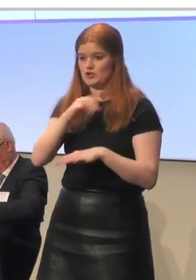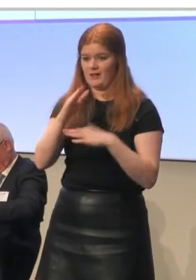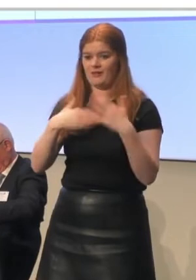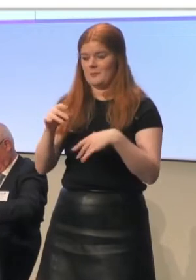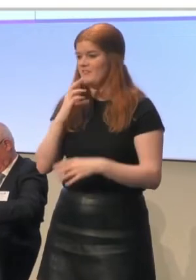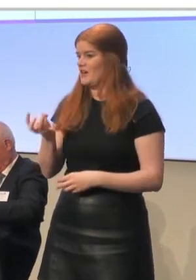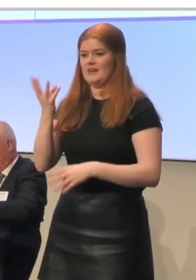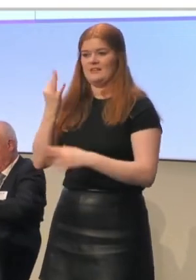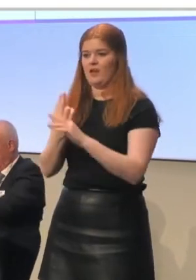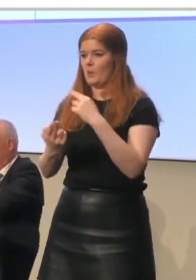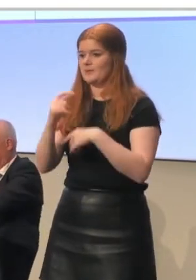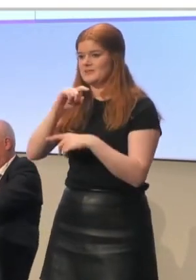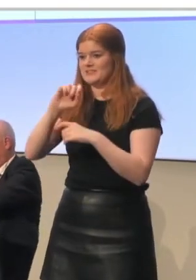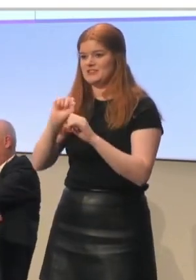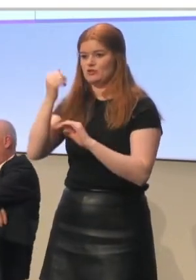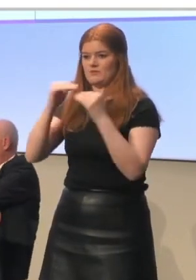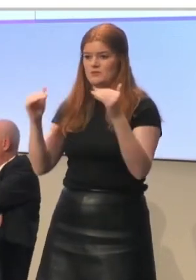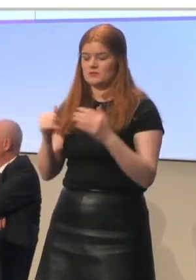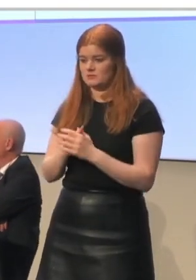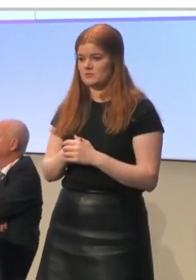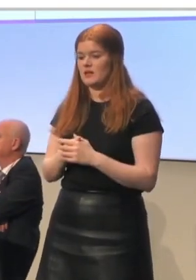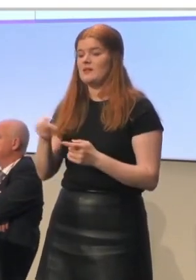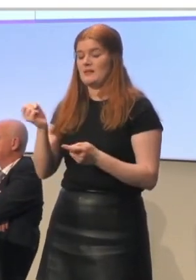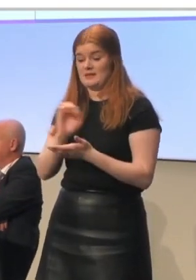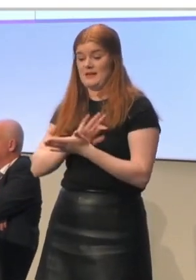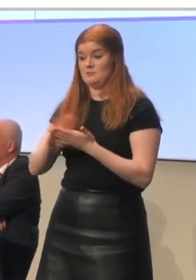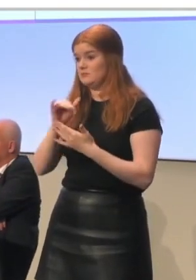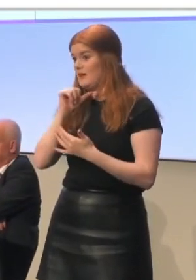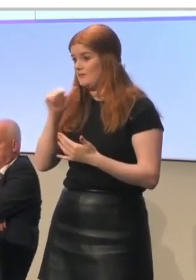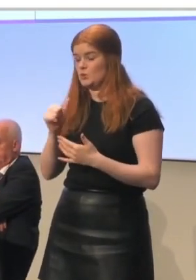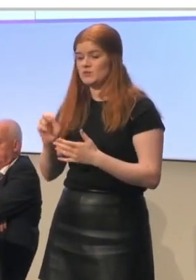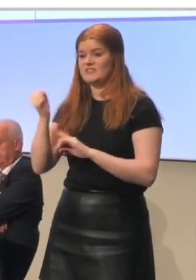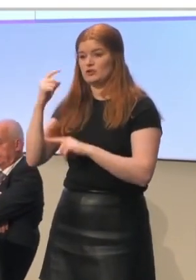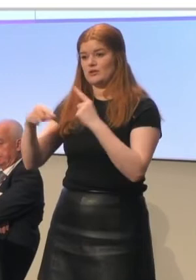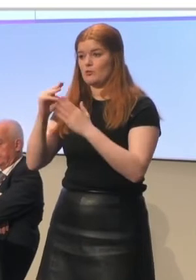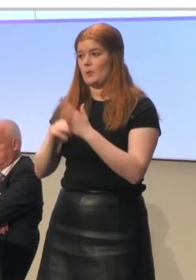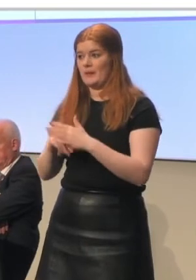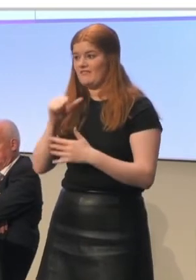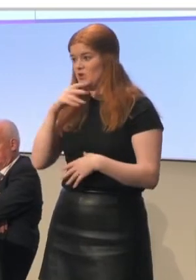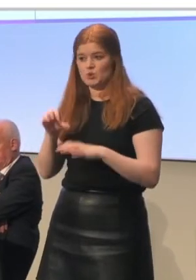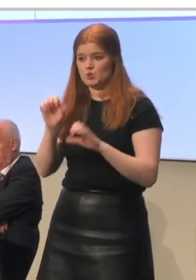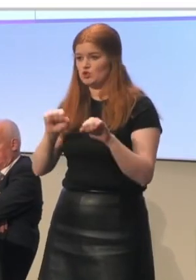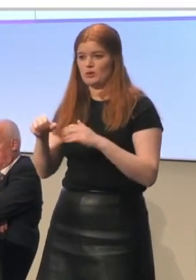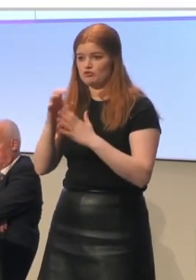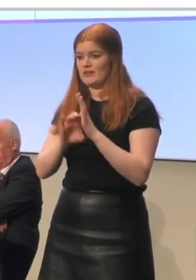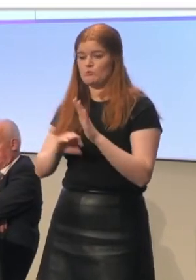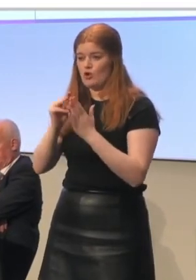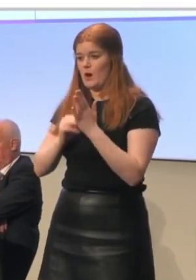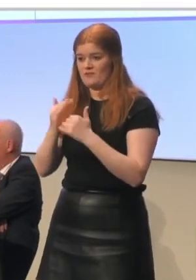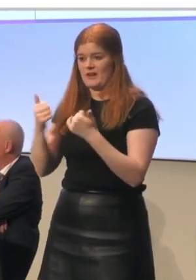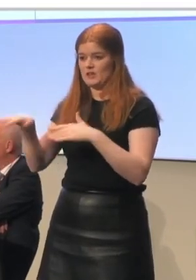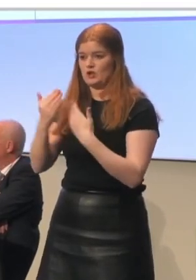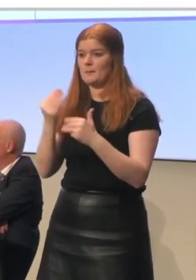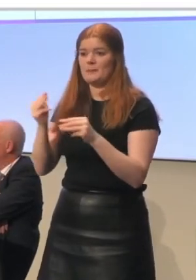little in the way of follow-on at senior cycle. In the absence of a senior cycle program, there is no suitable curricular program for these young